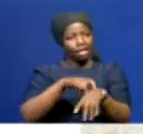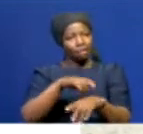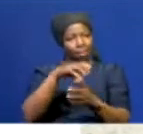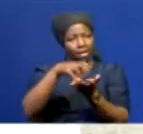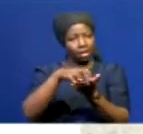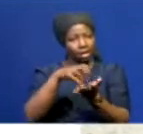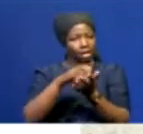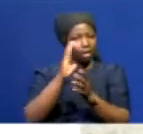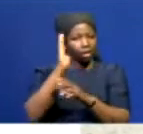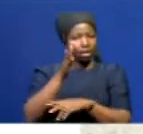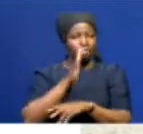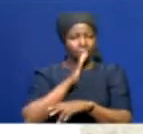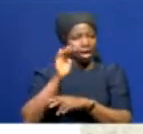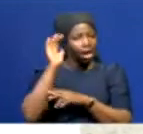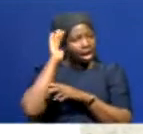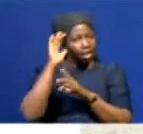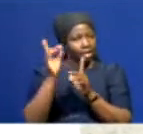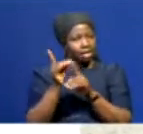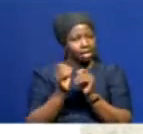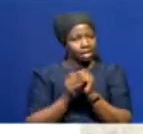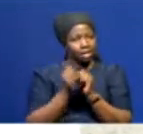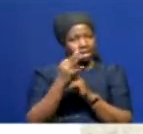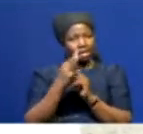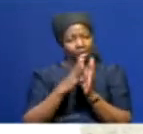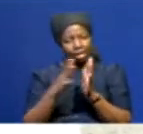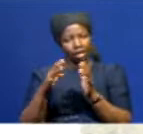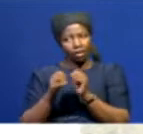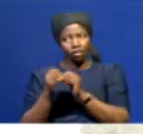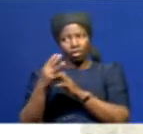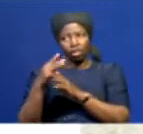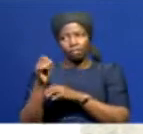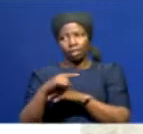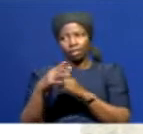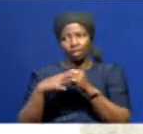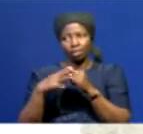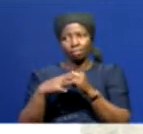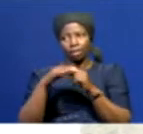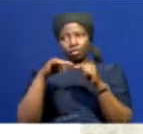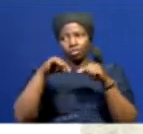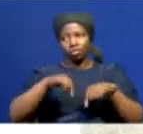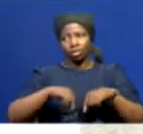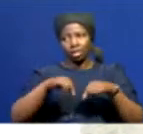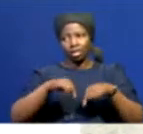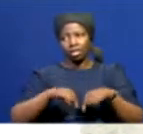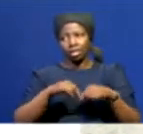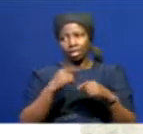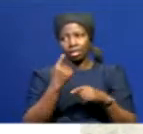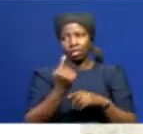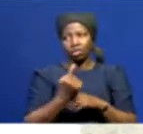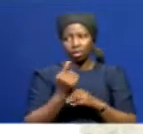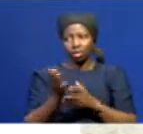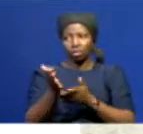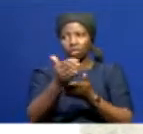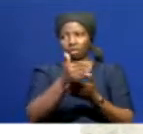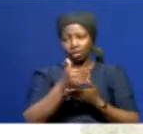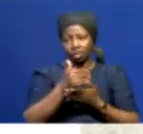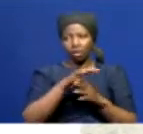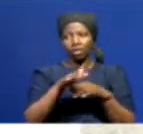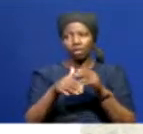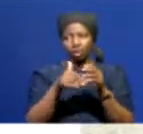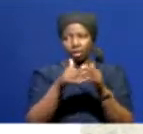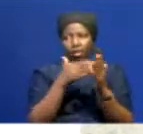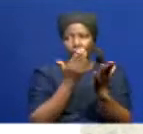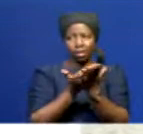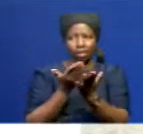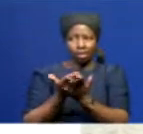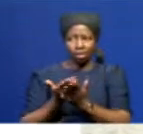start to be heard on 13th and 14th of September. So today it was just the consolidation of all the